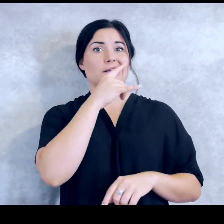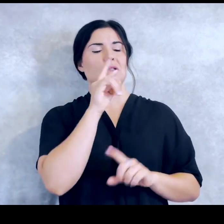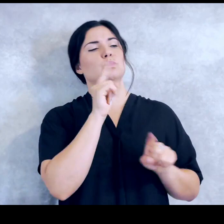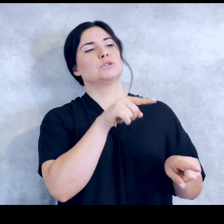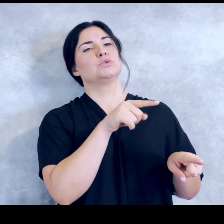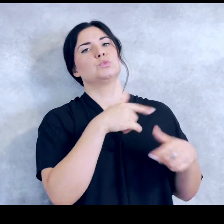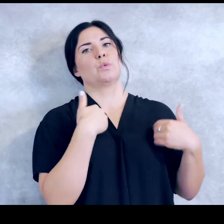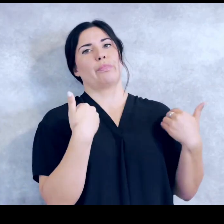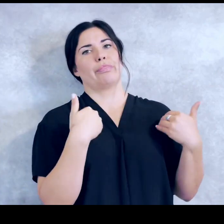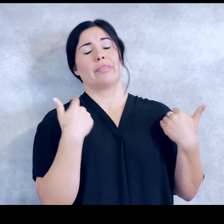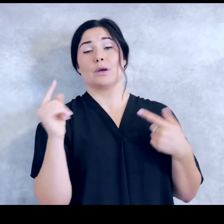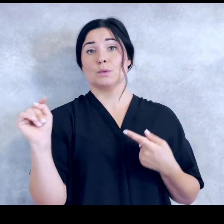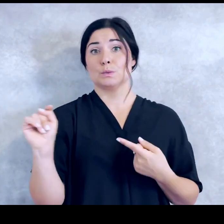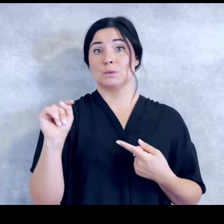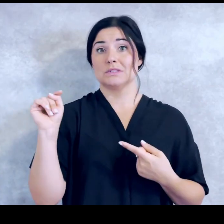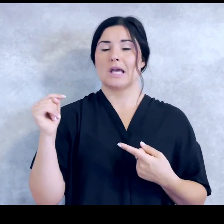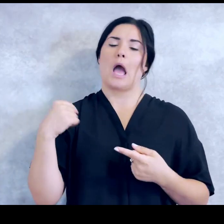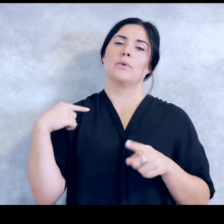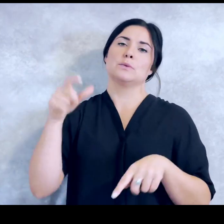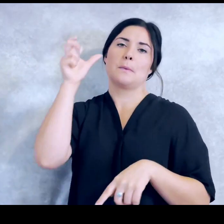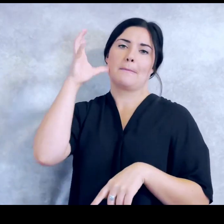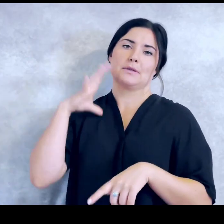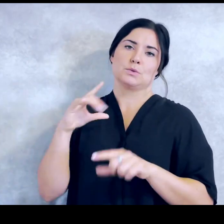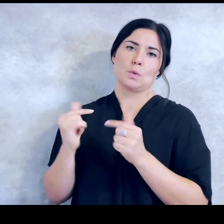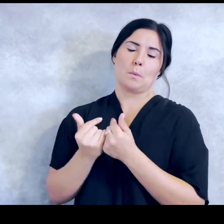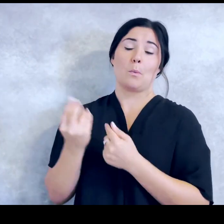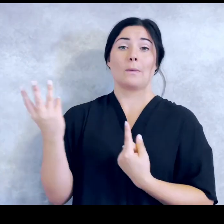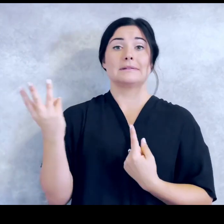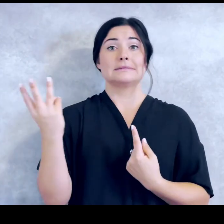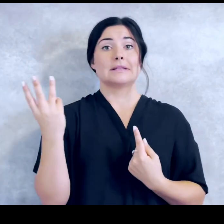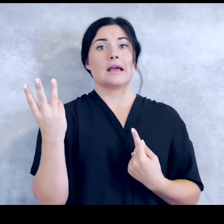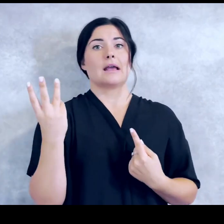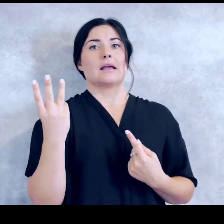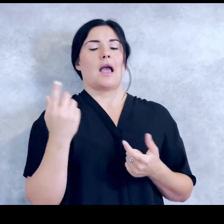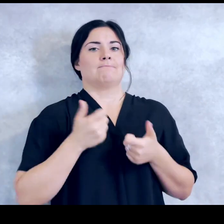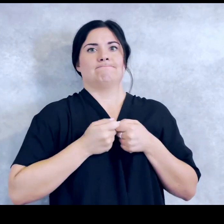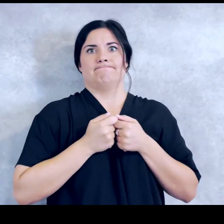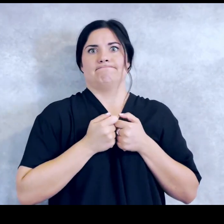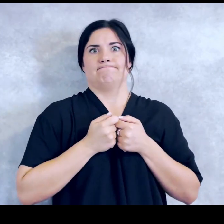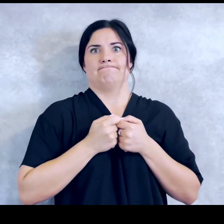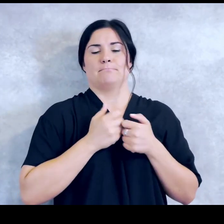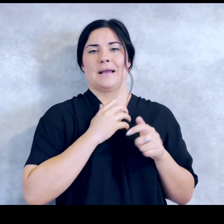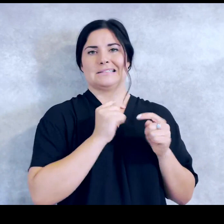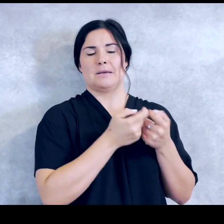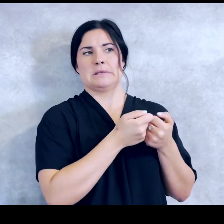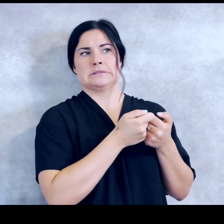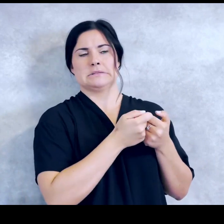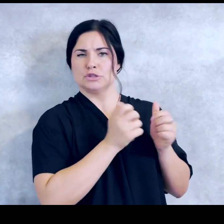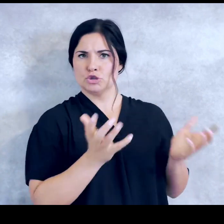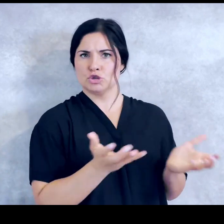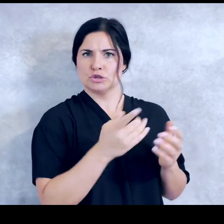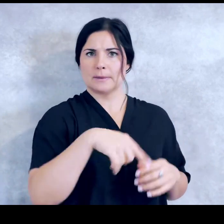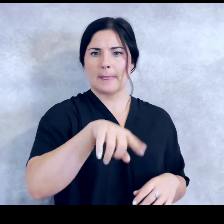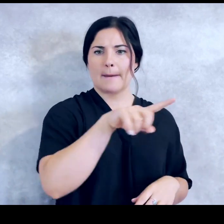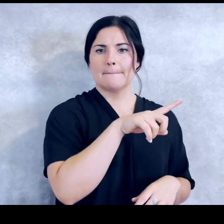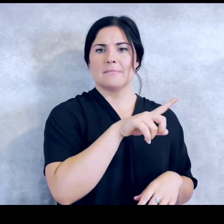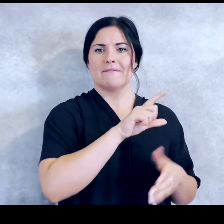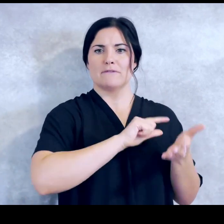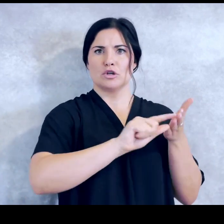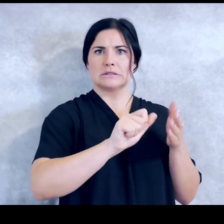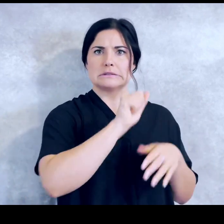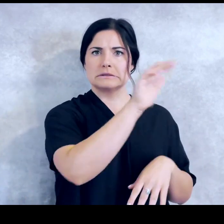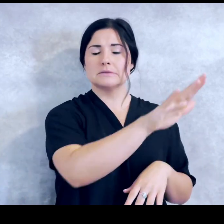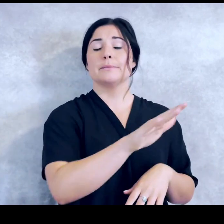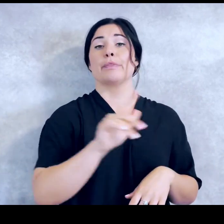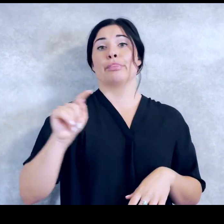Monday, my kids were in youth. And then Tuesday, I was at men's group. And then Wednesday, I'm sending text messages to my team. I'm encouraging